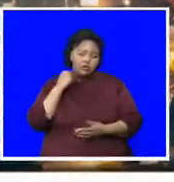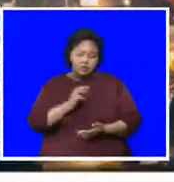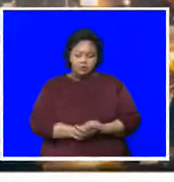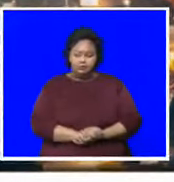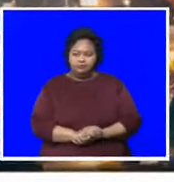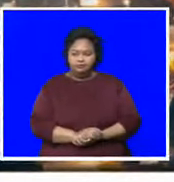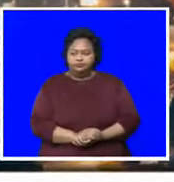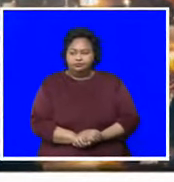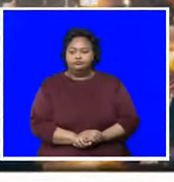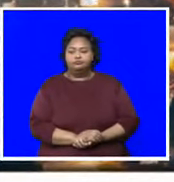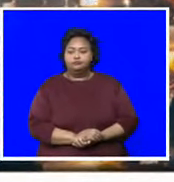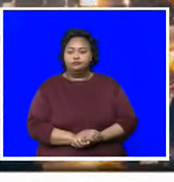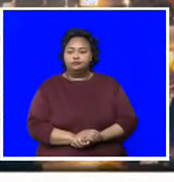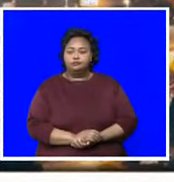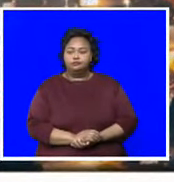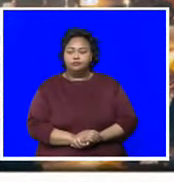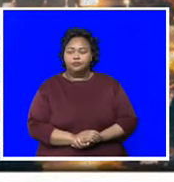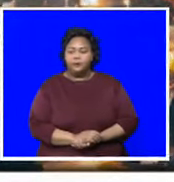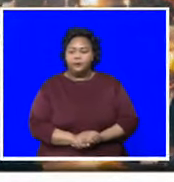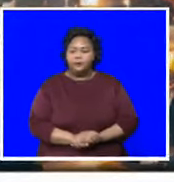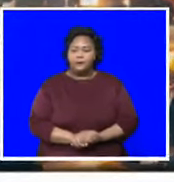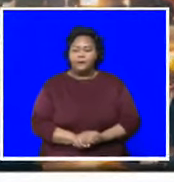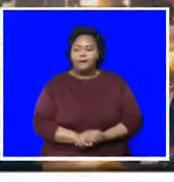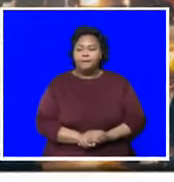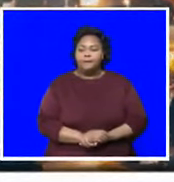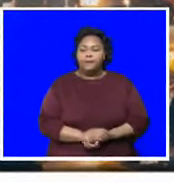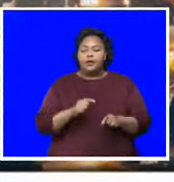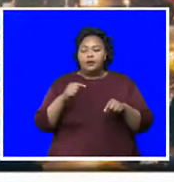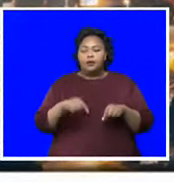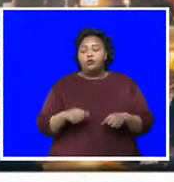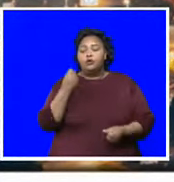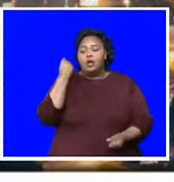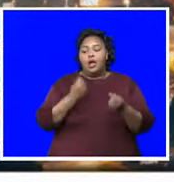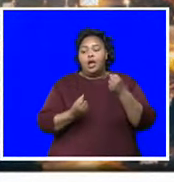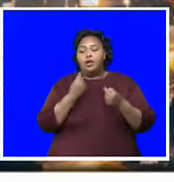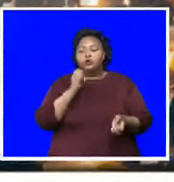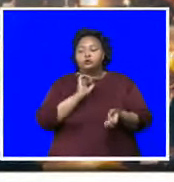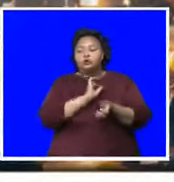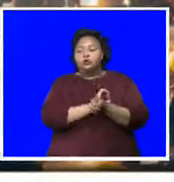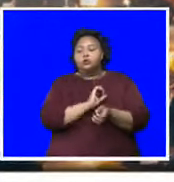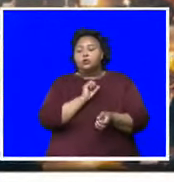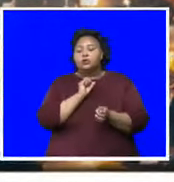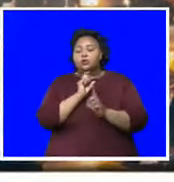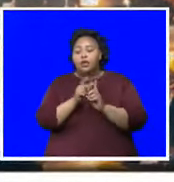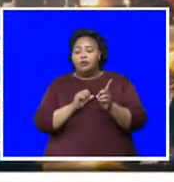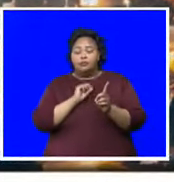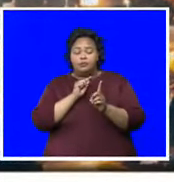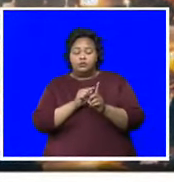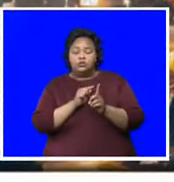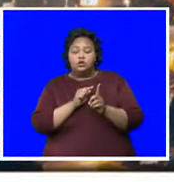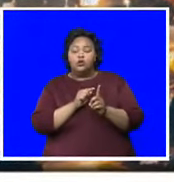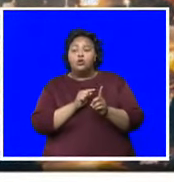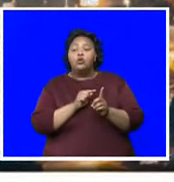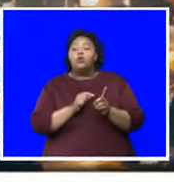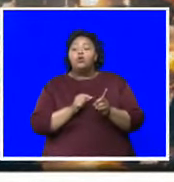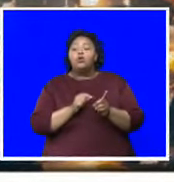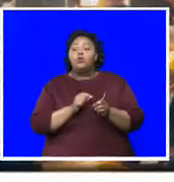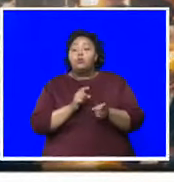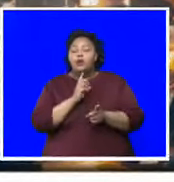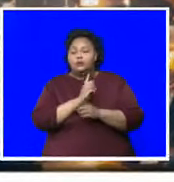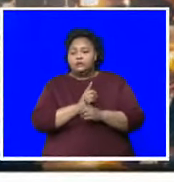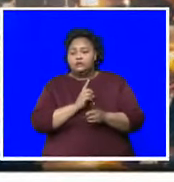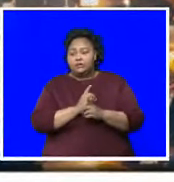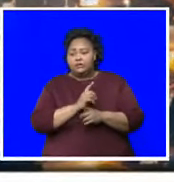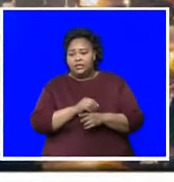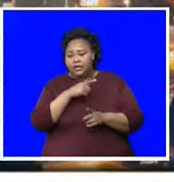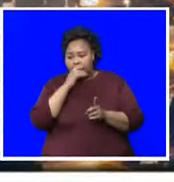Vusi Phineas Dlamini's murder trial resumed in the High Court on Wednesday. Now, Dlamini is accused of raping and killing eight women between 2008